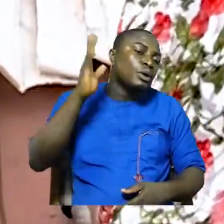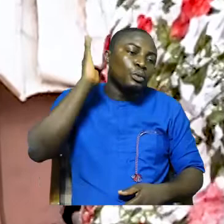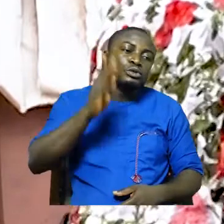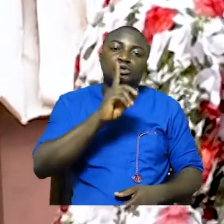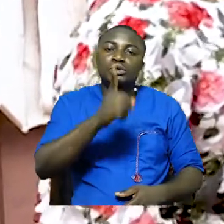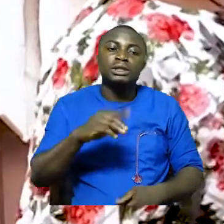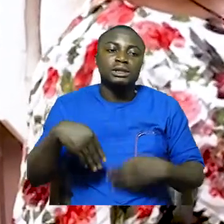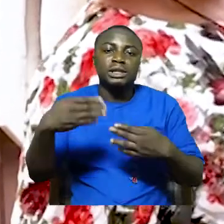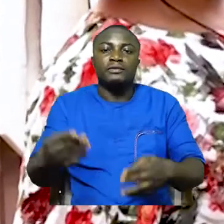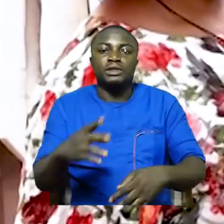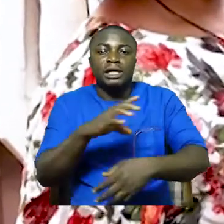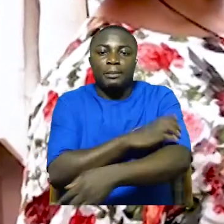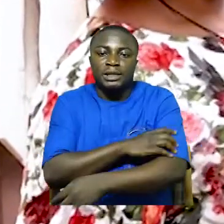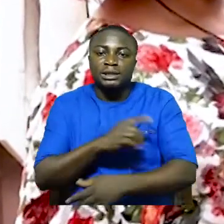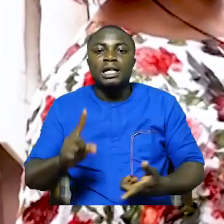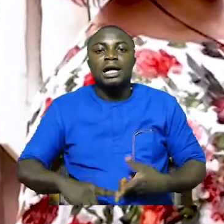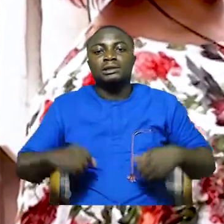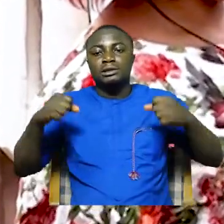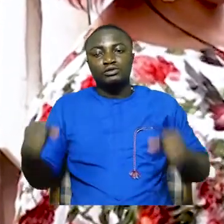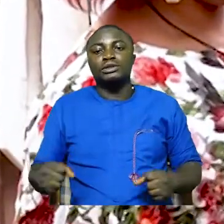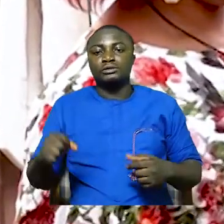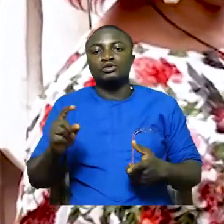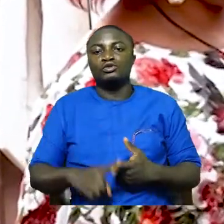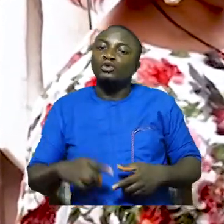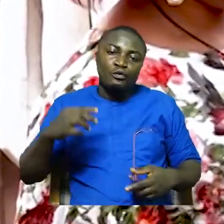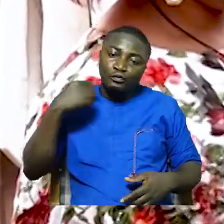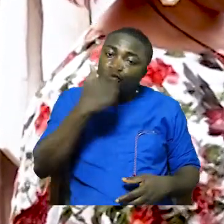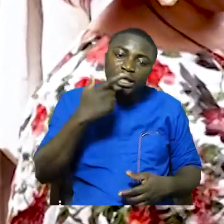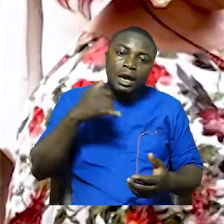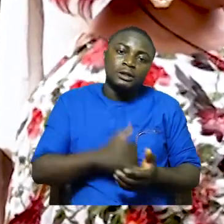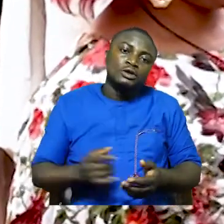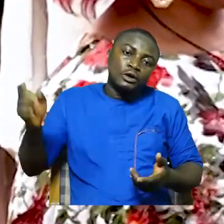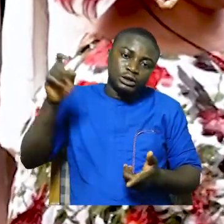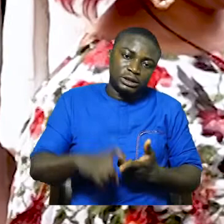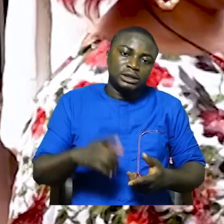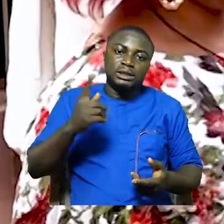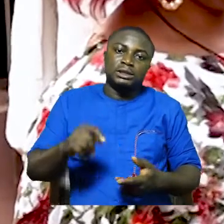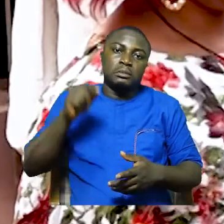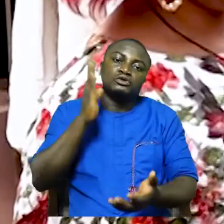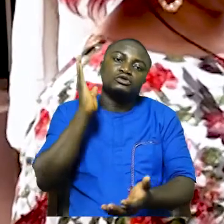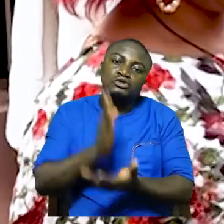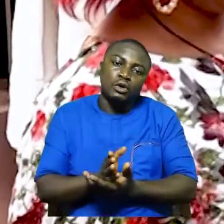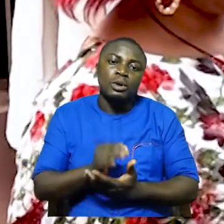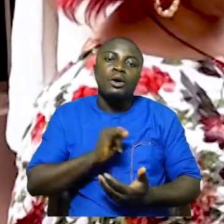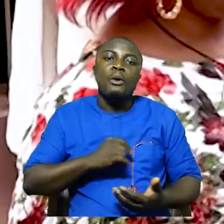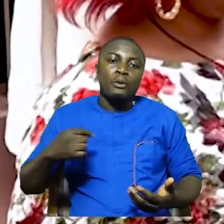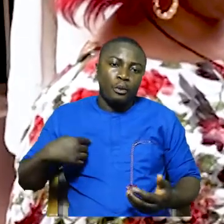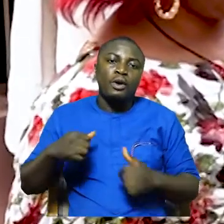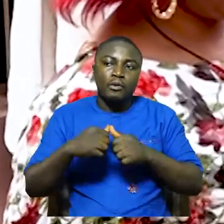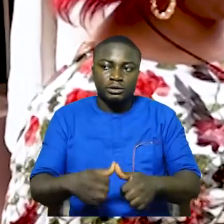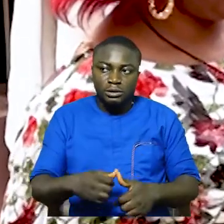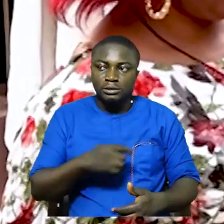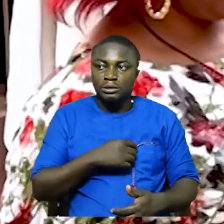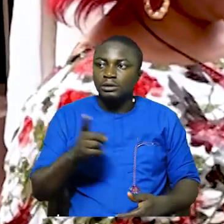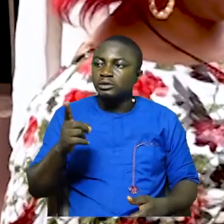is aware, and He will surely give you the capacity and strength to face it. Okay. Until the button plays stop,